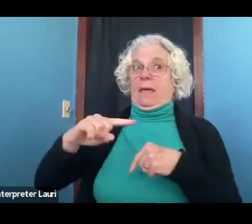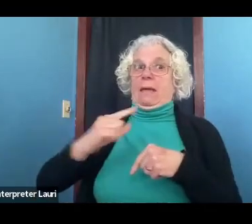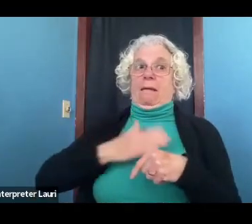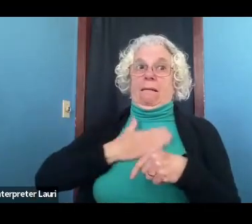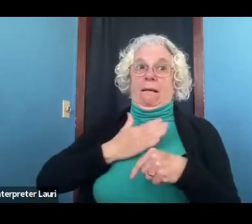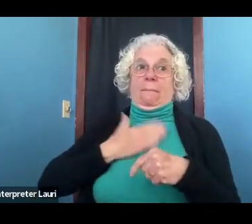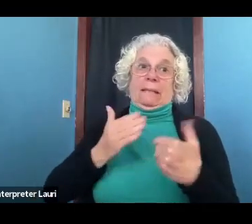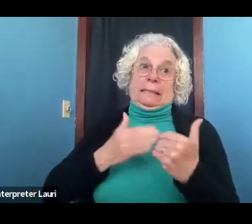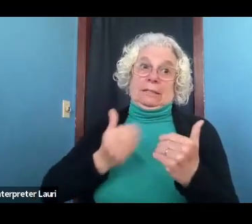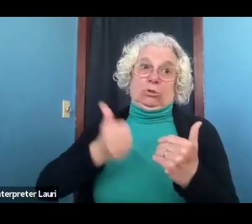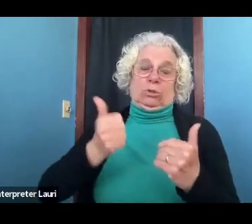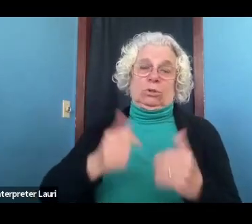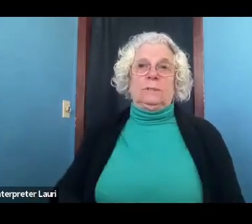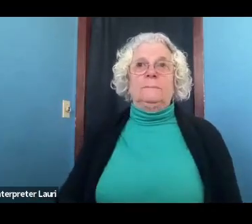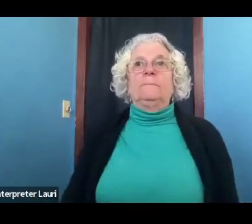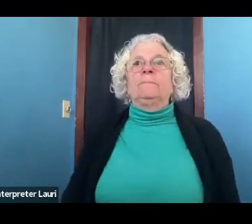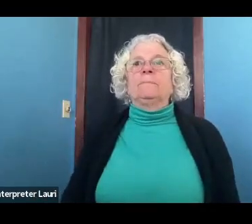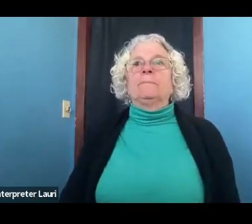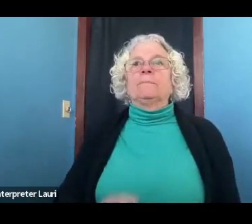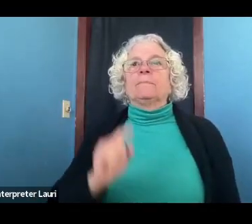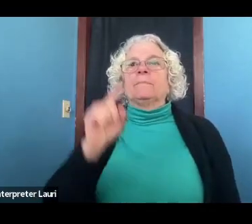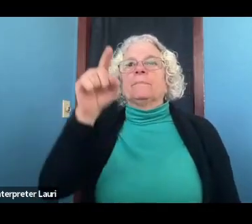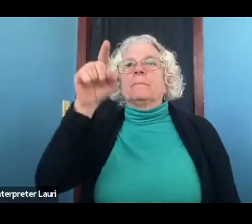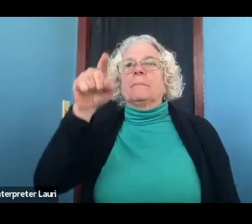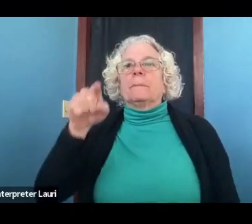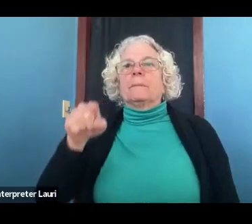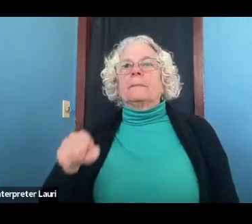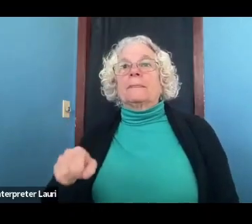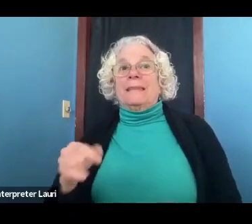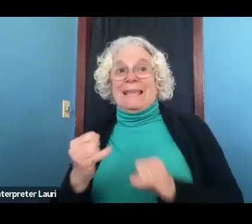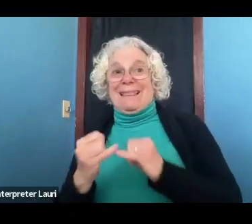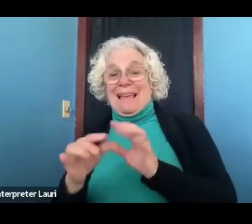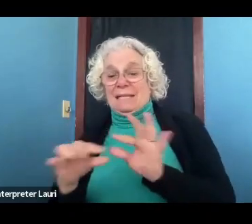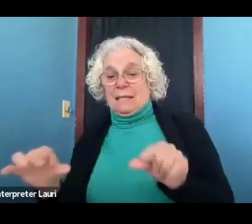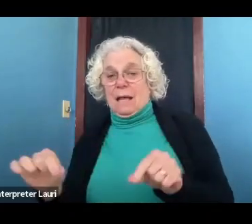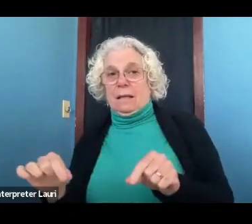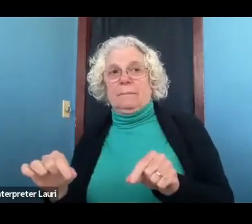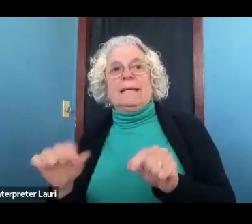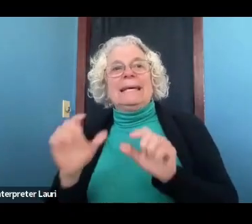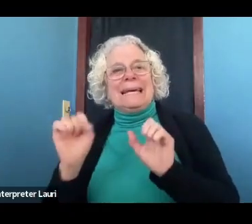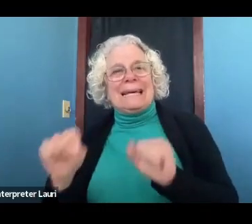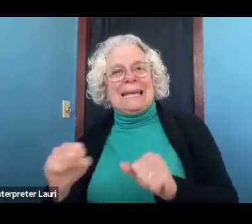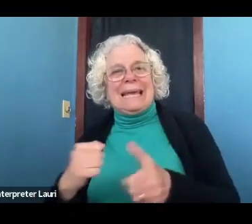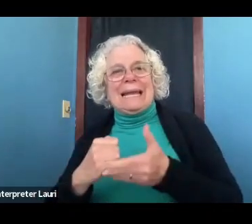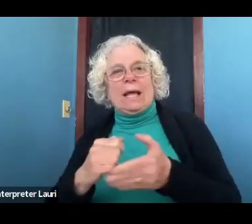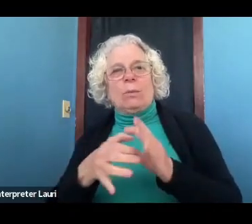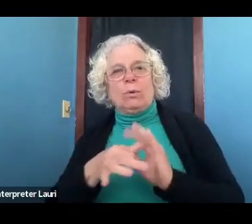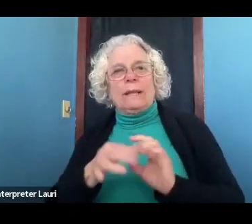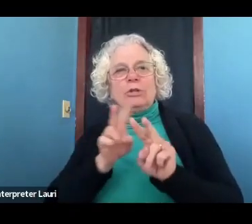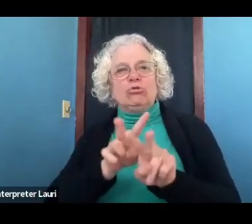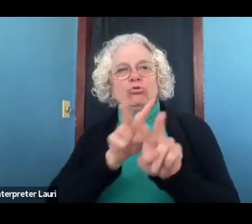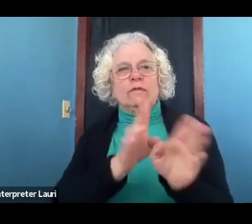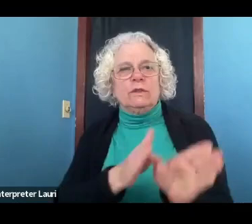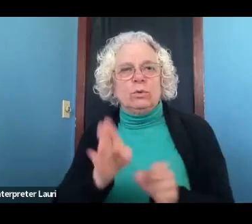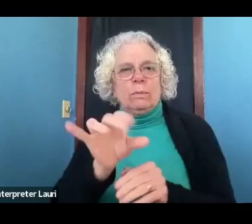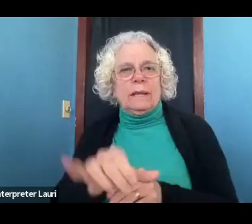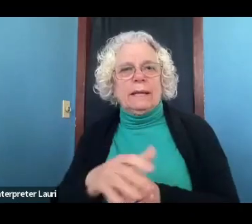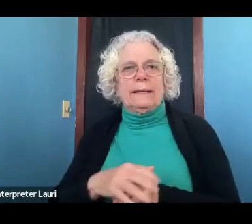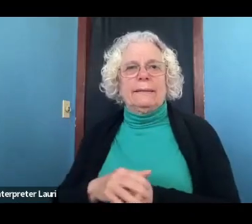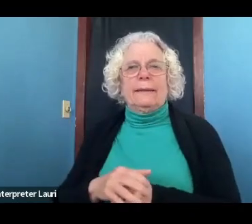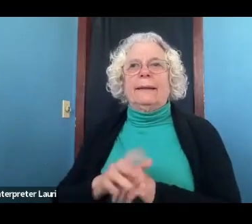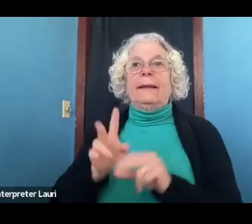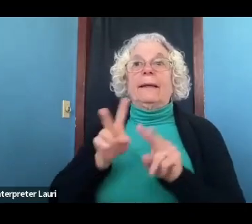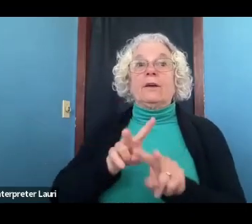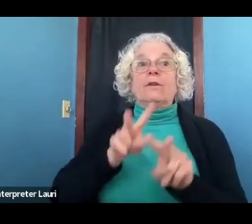You can see on the bottom of the box, the healthcare directive can also be a funeral directive. So although a healthcare directive is